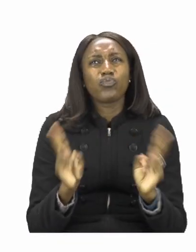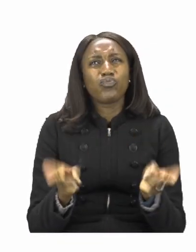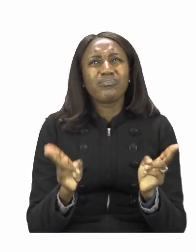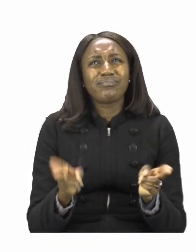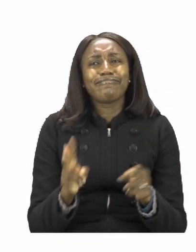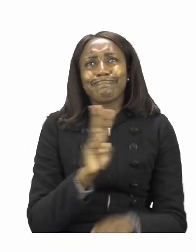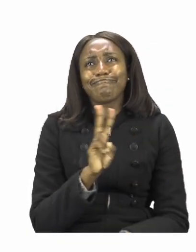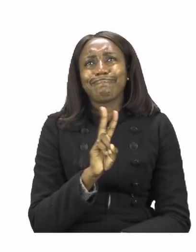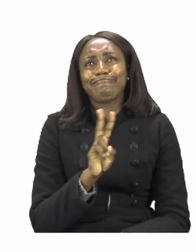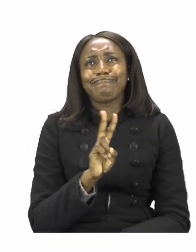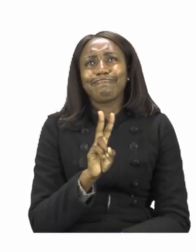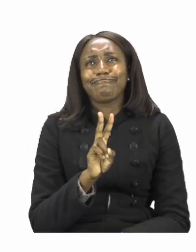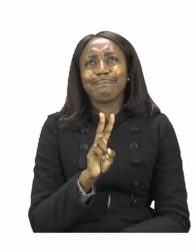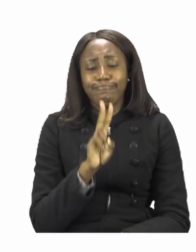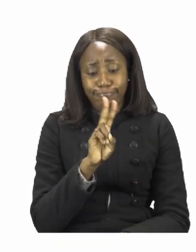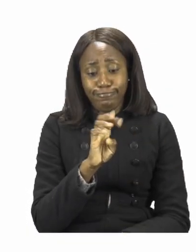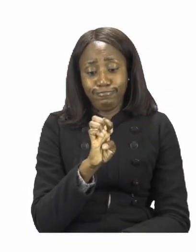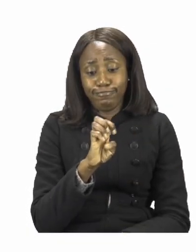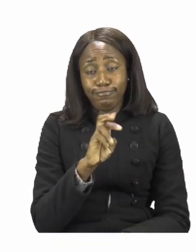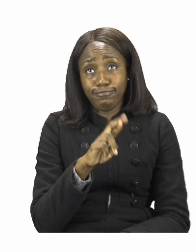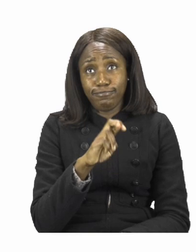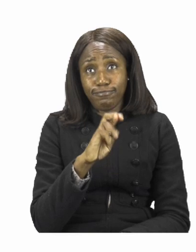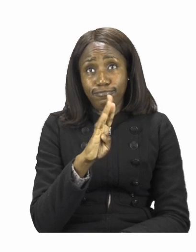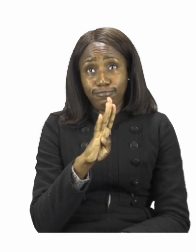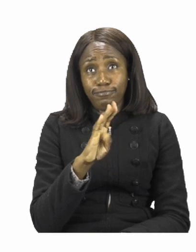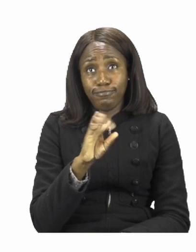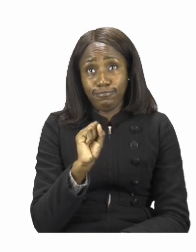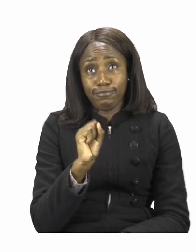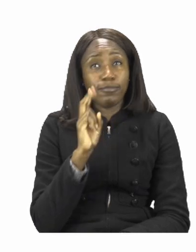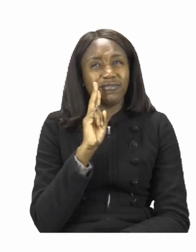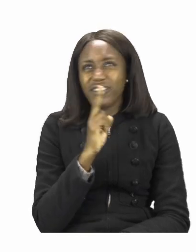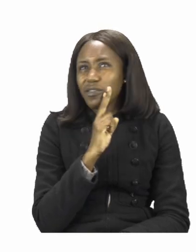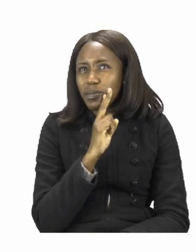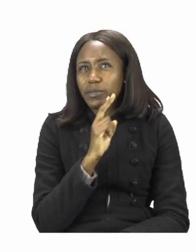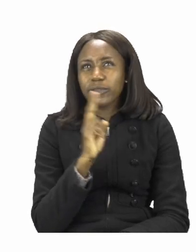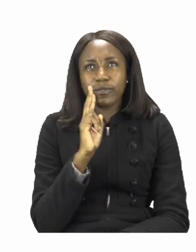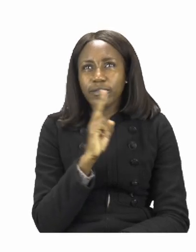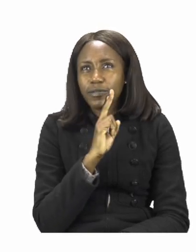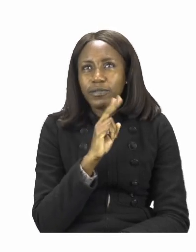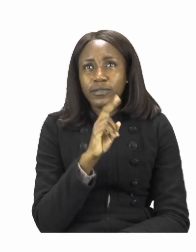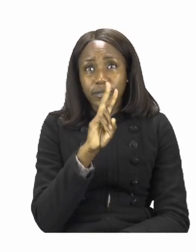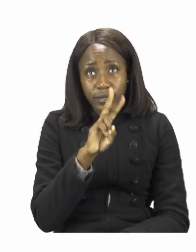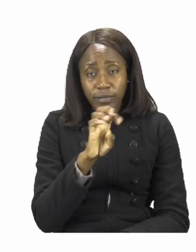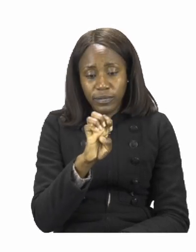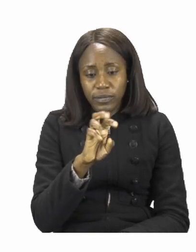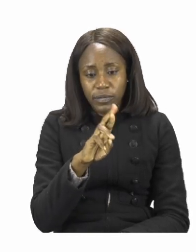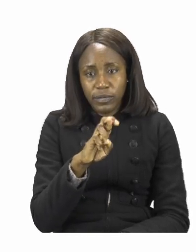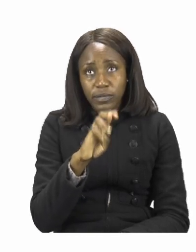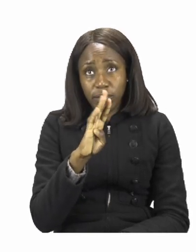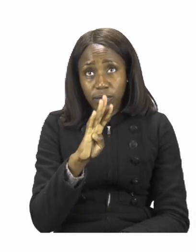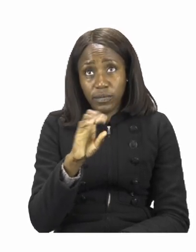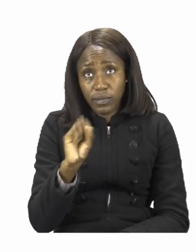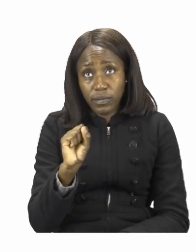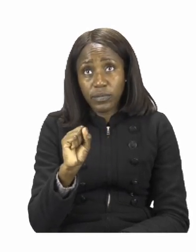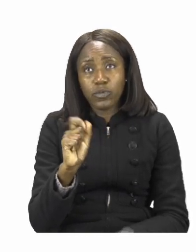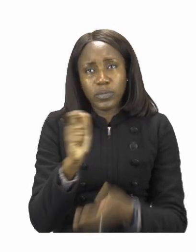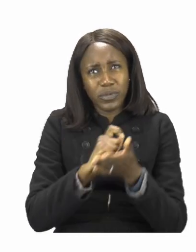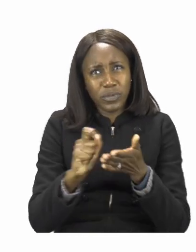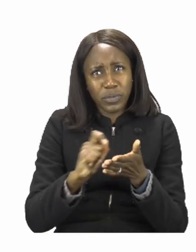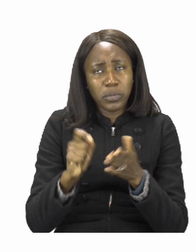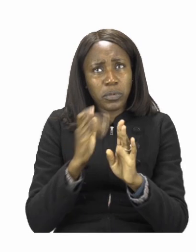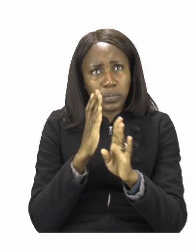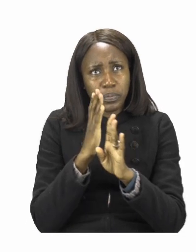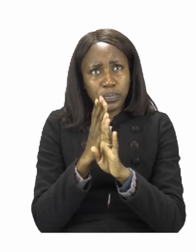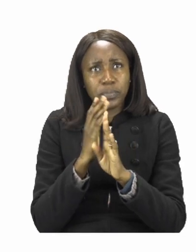verbs. Now, it's going to be our job to fill in the verb in its correct form.